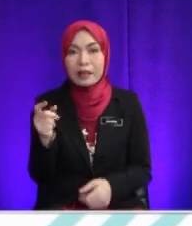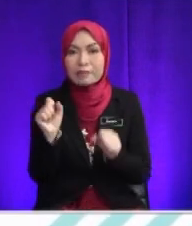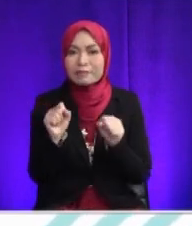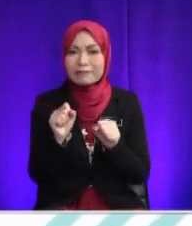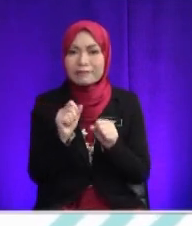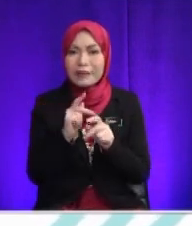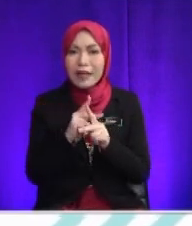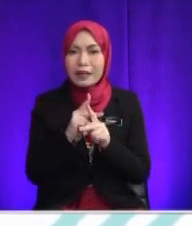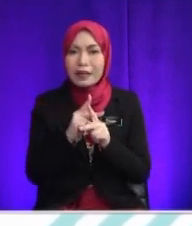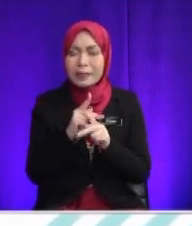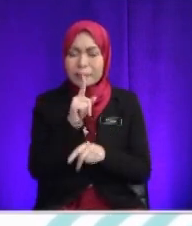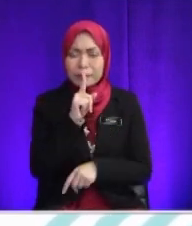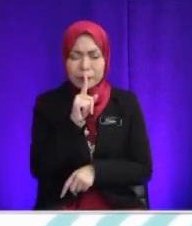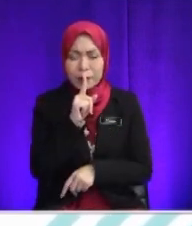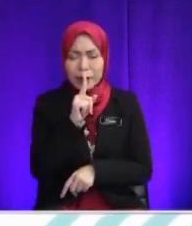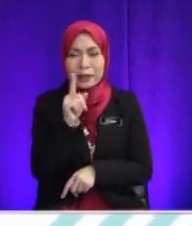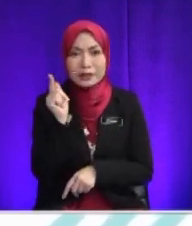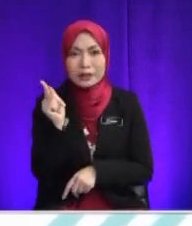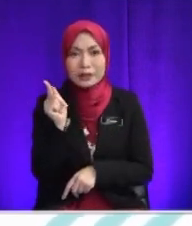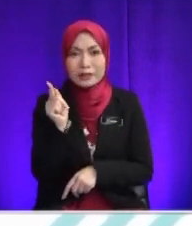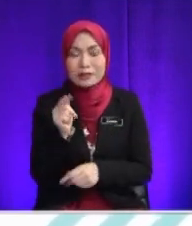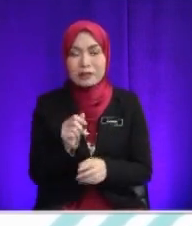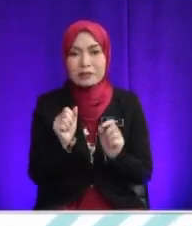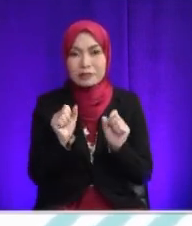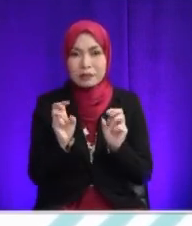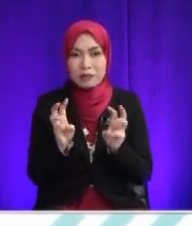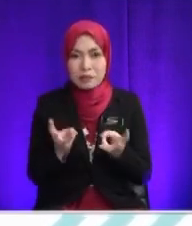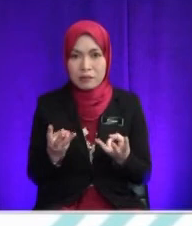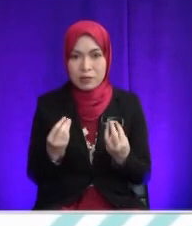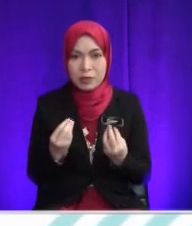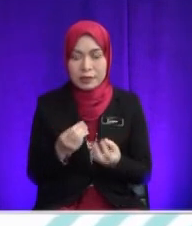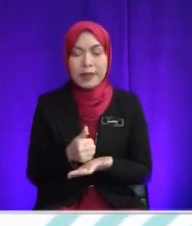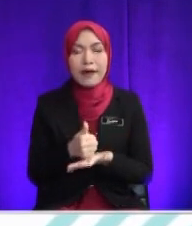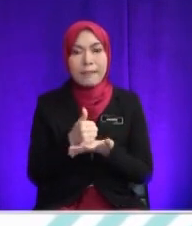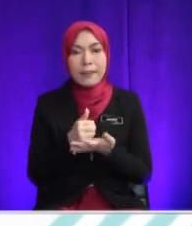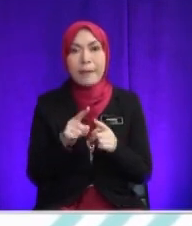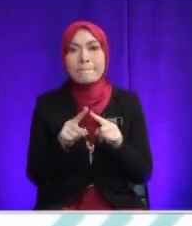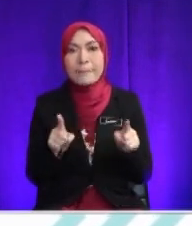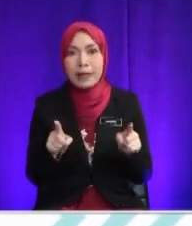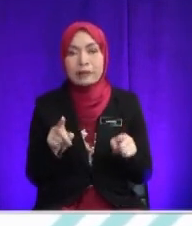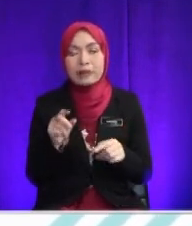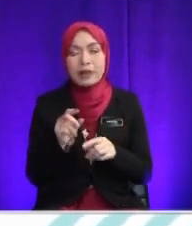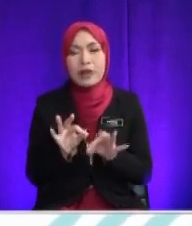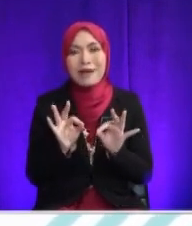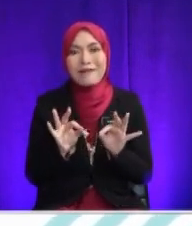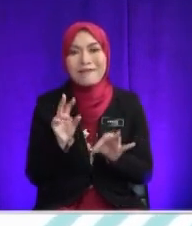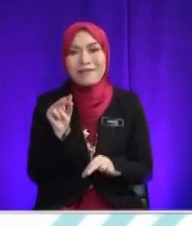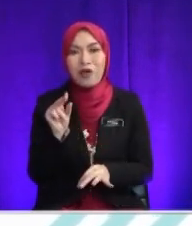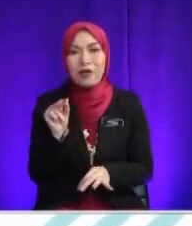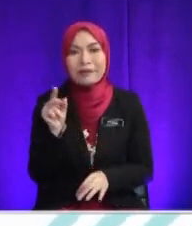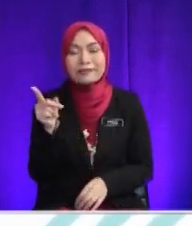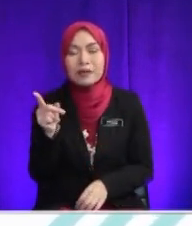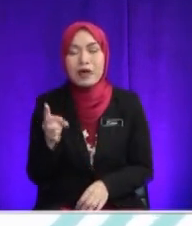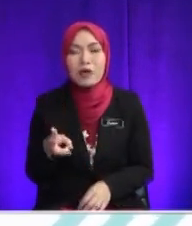have to tie me up. Or perhaps he said he wouldn't have to kill me. I forget now. Anyway, I'm